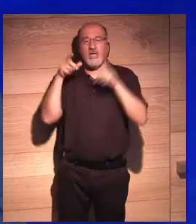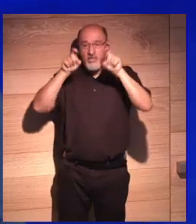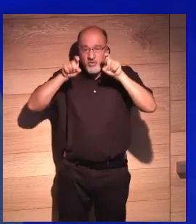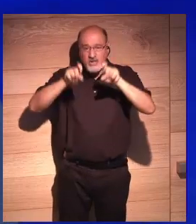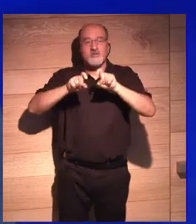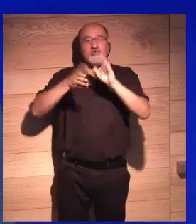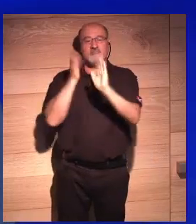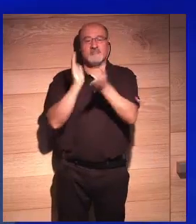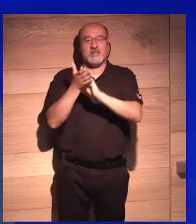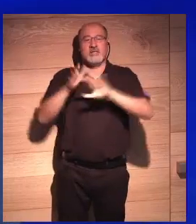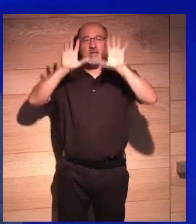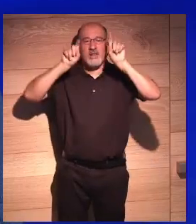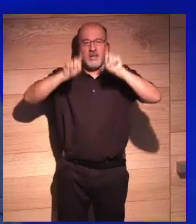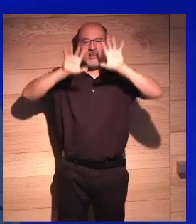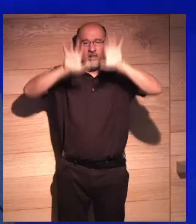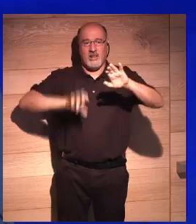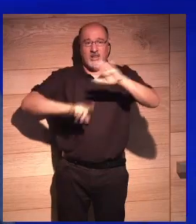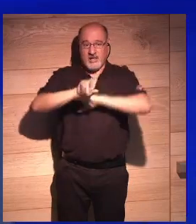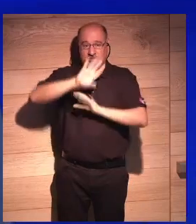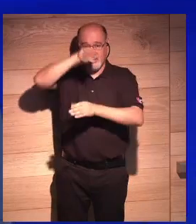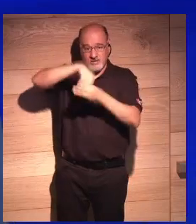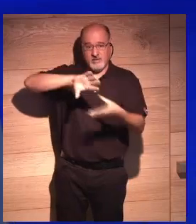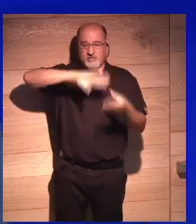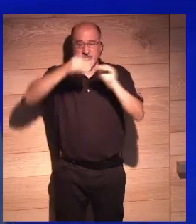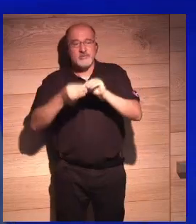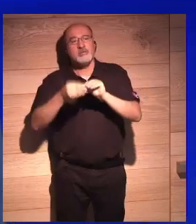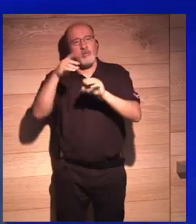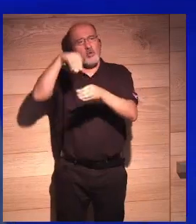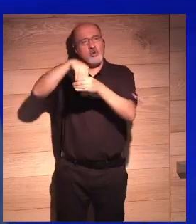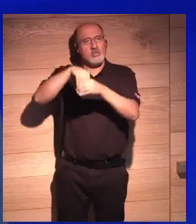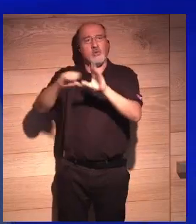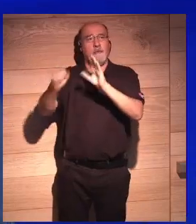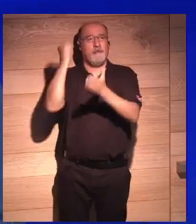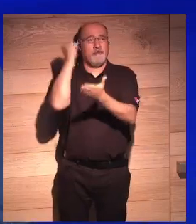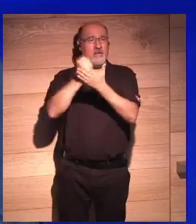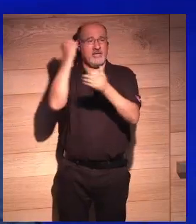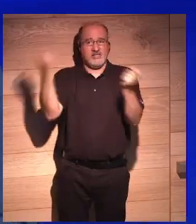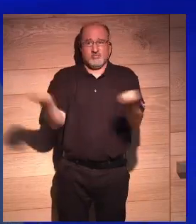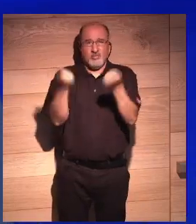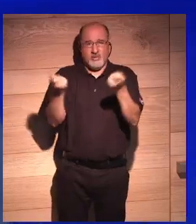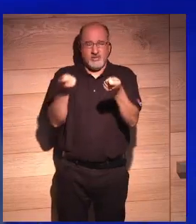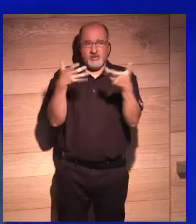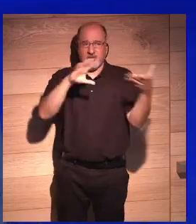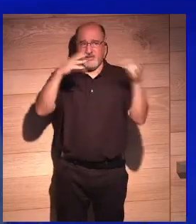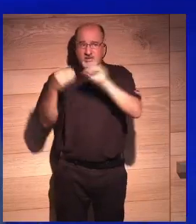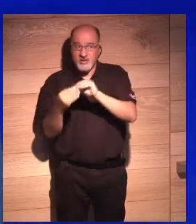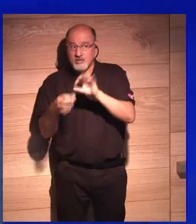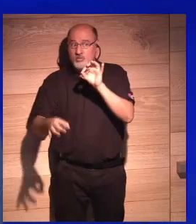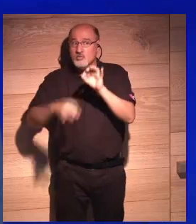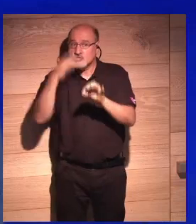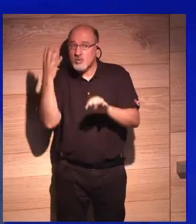healthcare, education, training, learning, and things that have to do with contents for brands and ads.